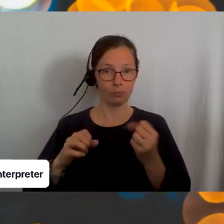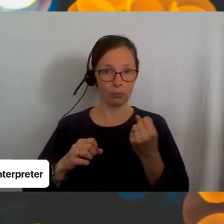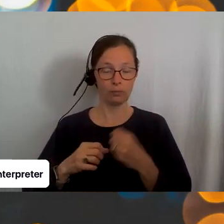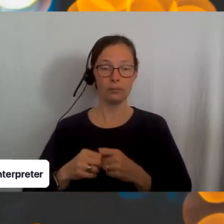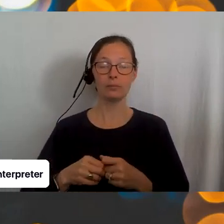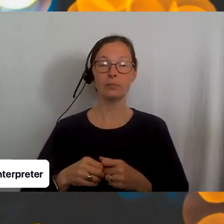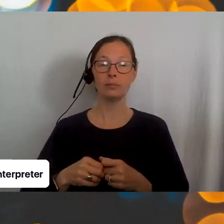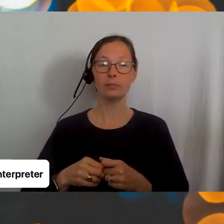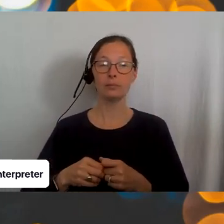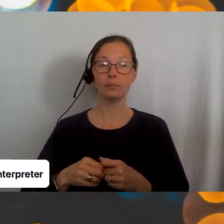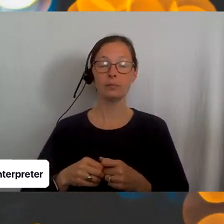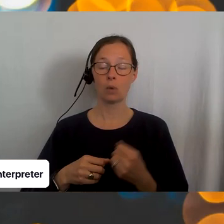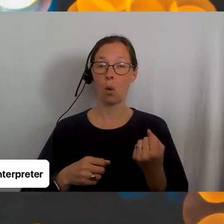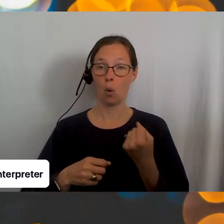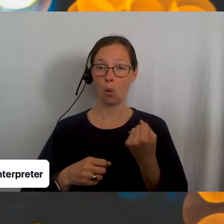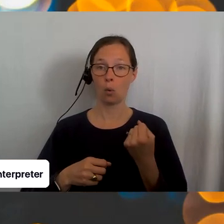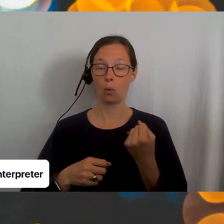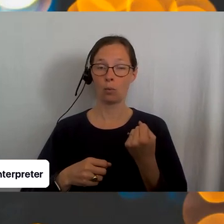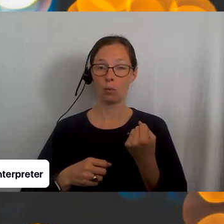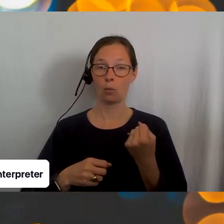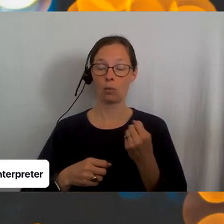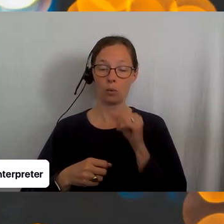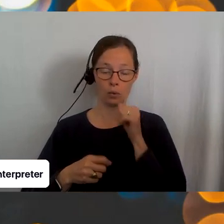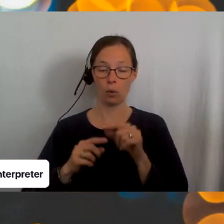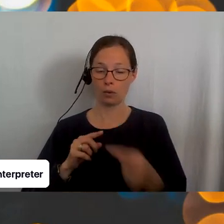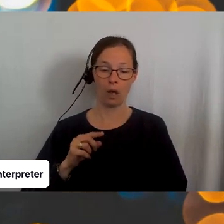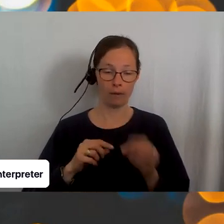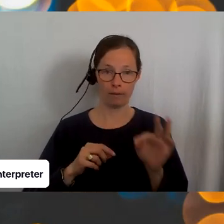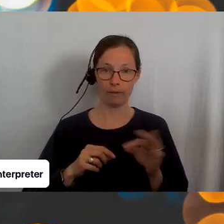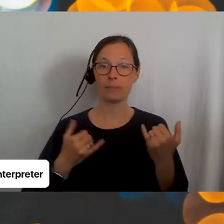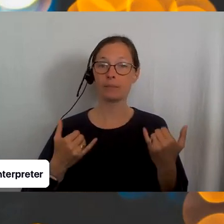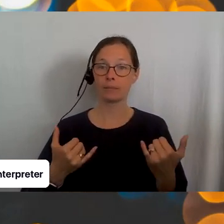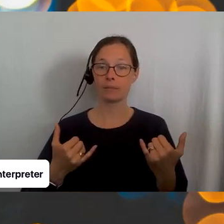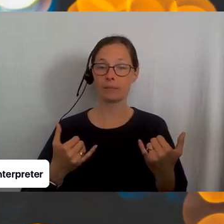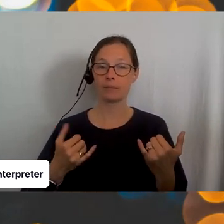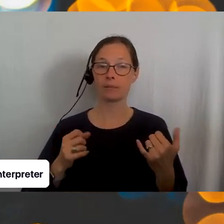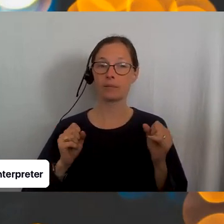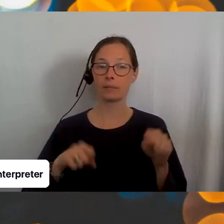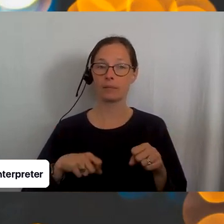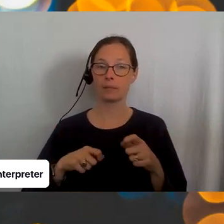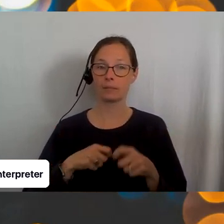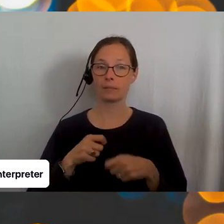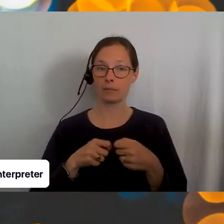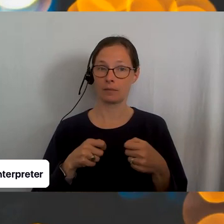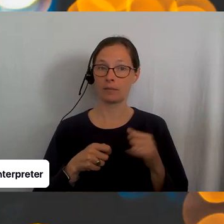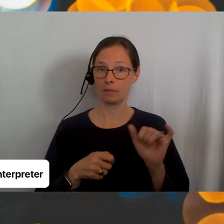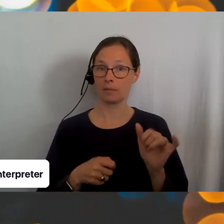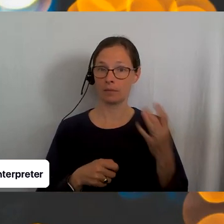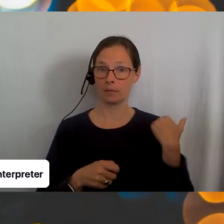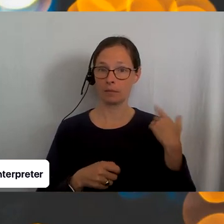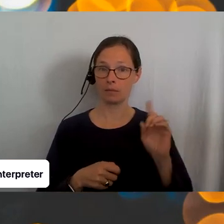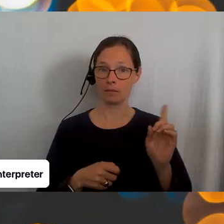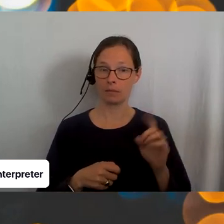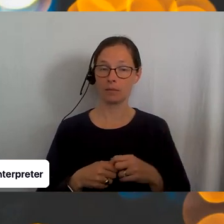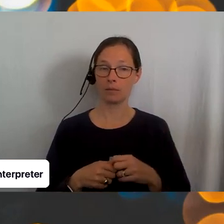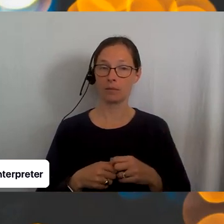Hold them where they are so they don't slide off. And now you can tie, this is where it was.